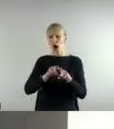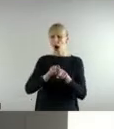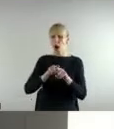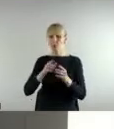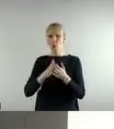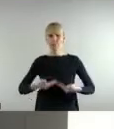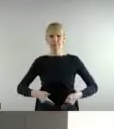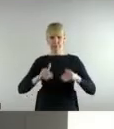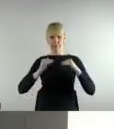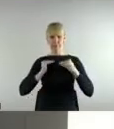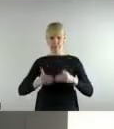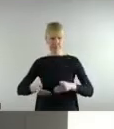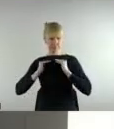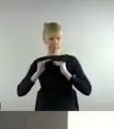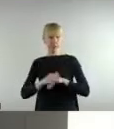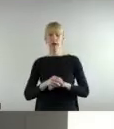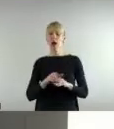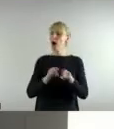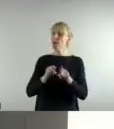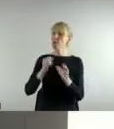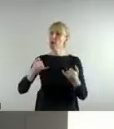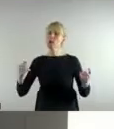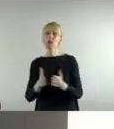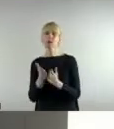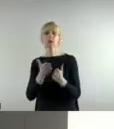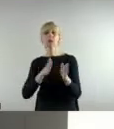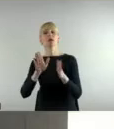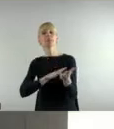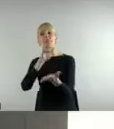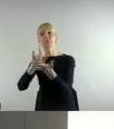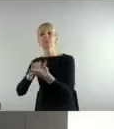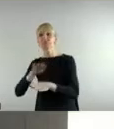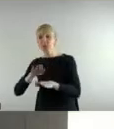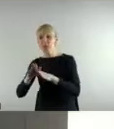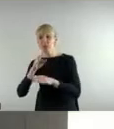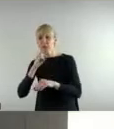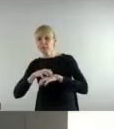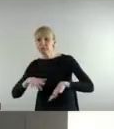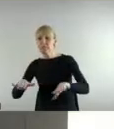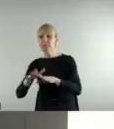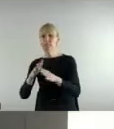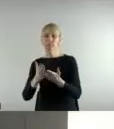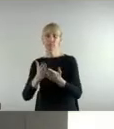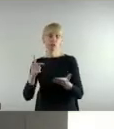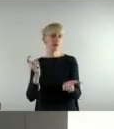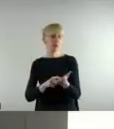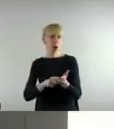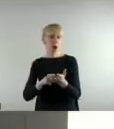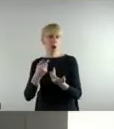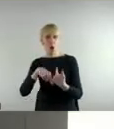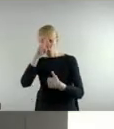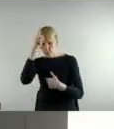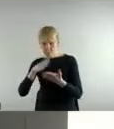spades, torches, sleeping bags, to the places that were flooded and